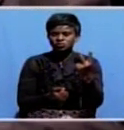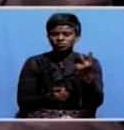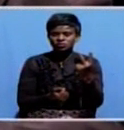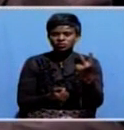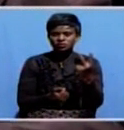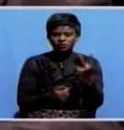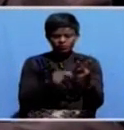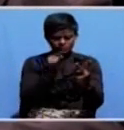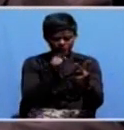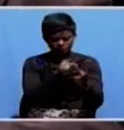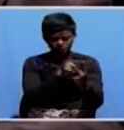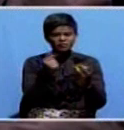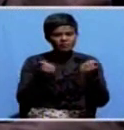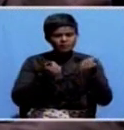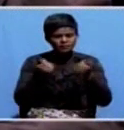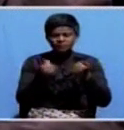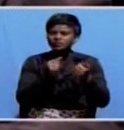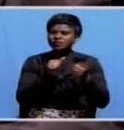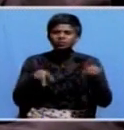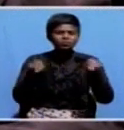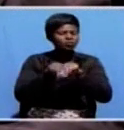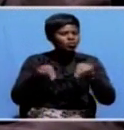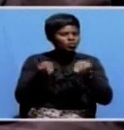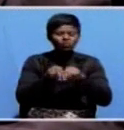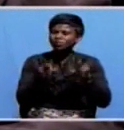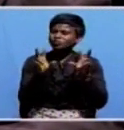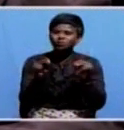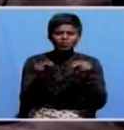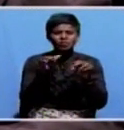That kind of situation is not normal in an economy.